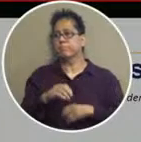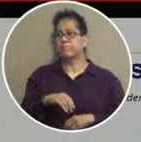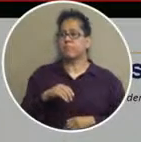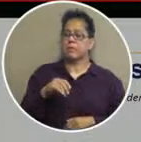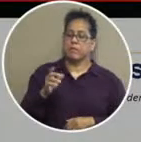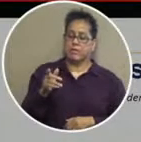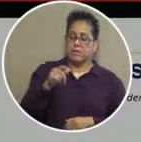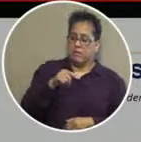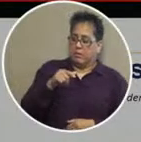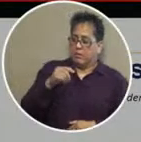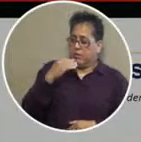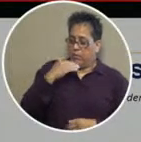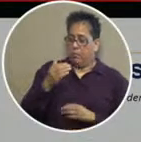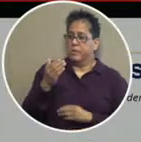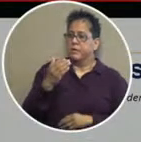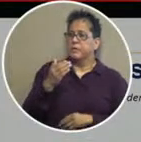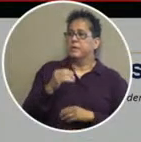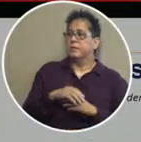Good morning. Can you hear me?